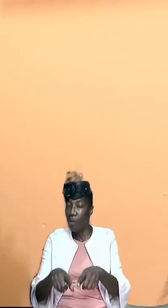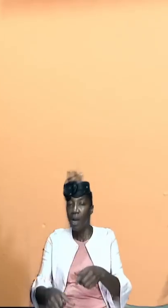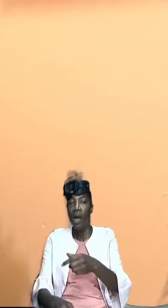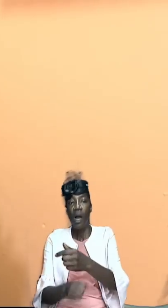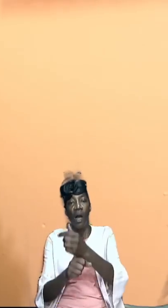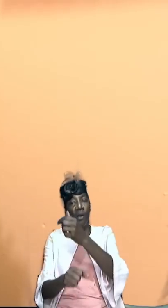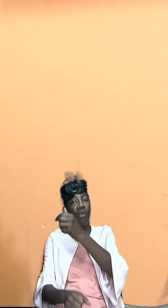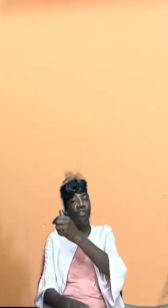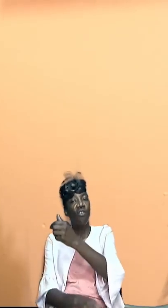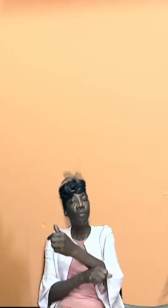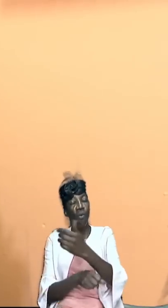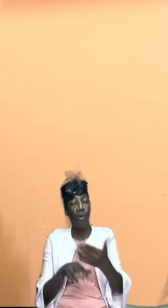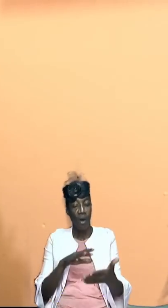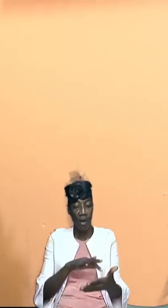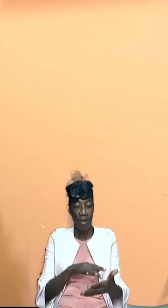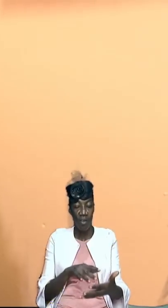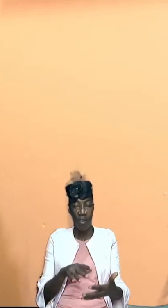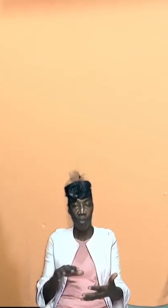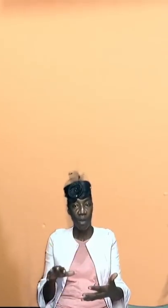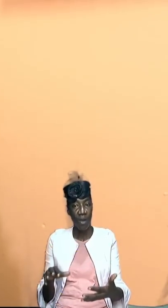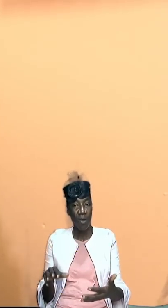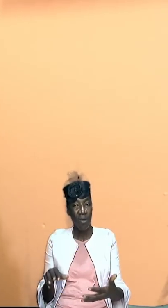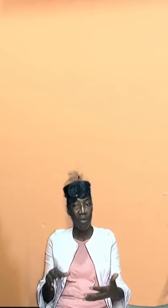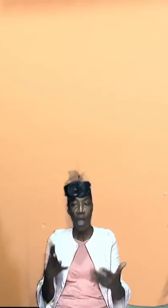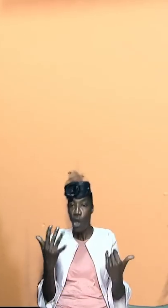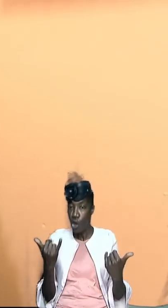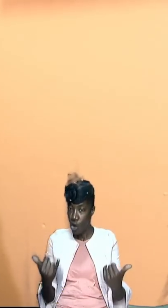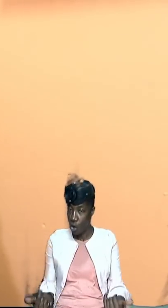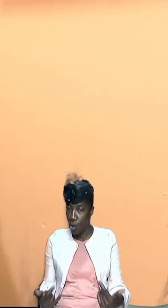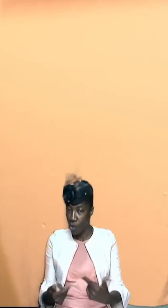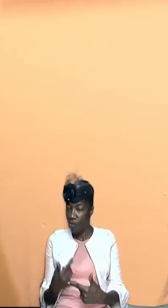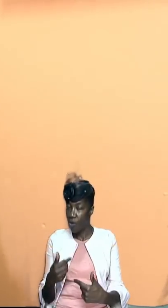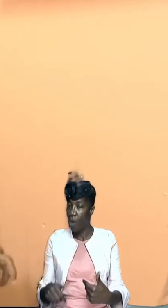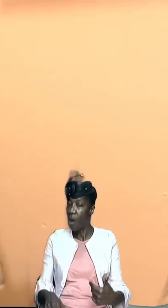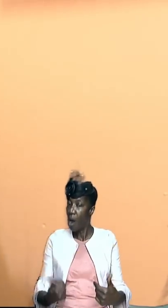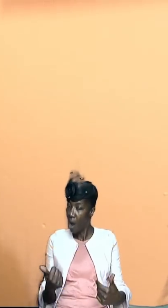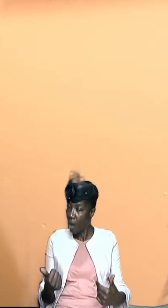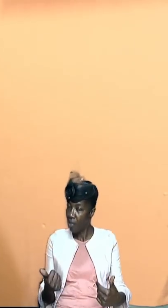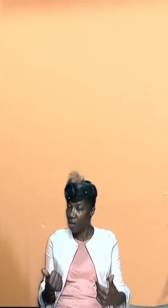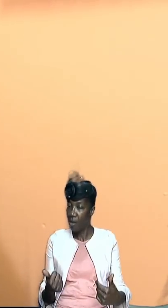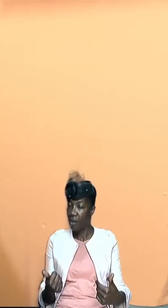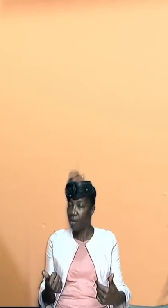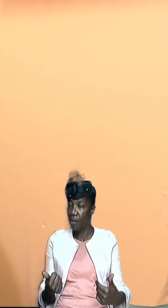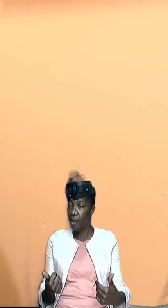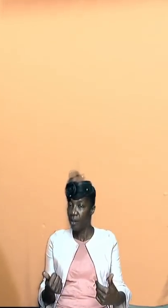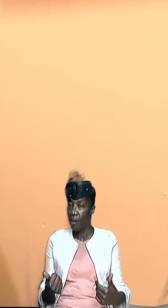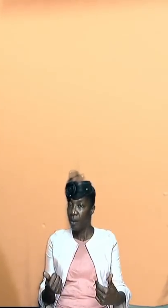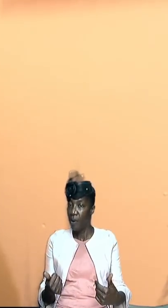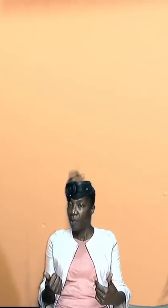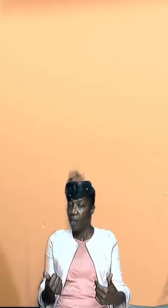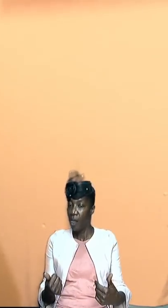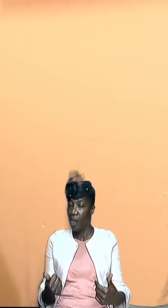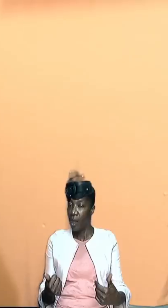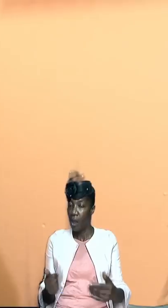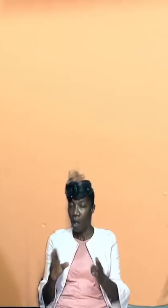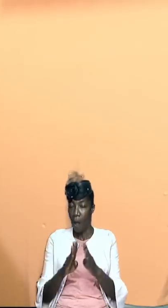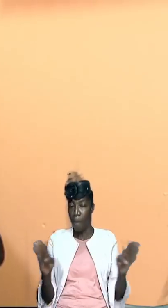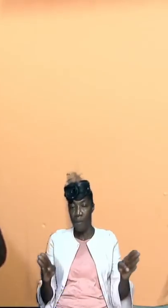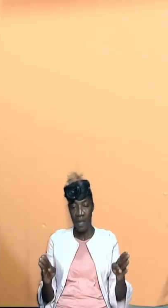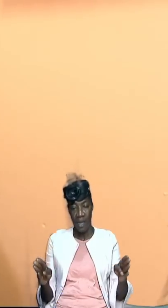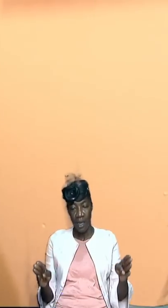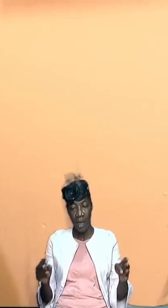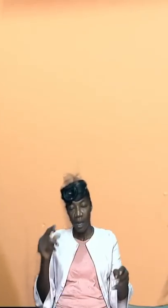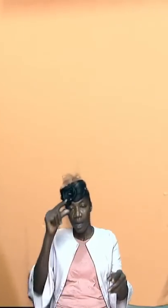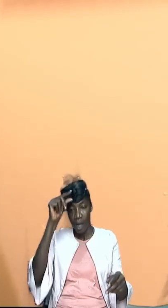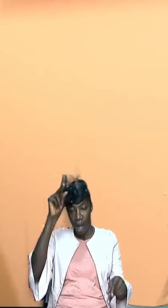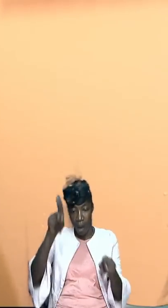it, studies now from renowned scientific luminaries in